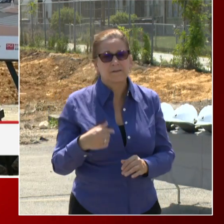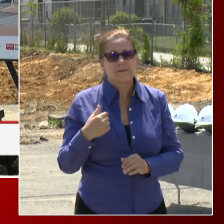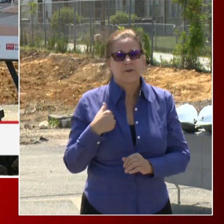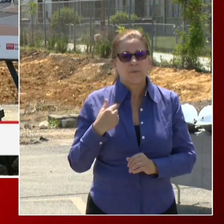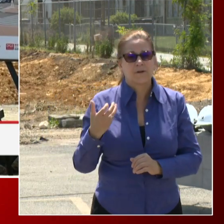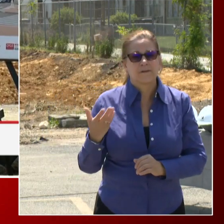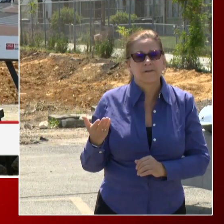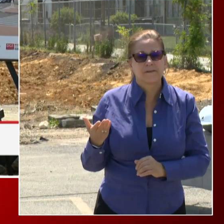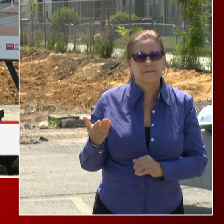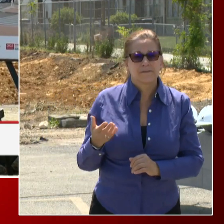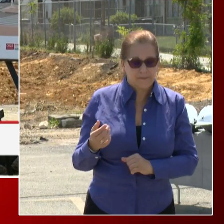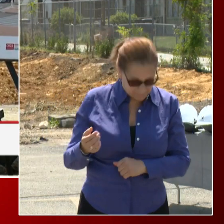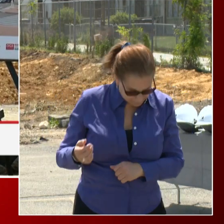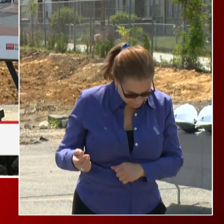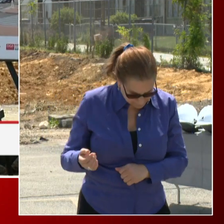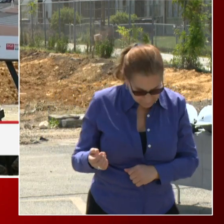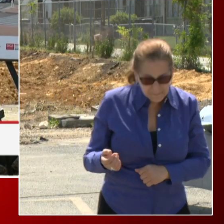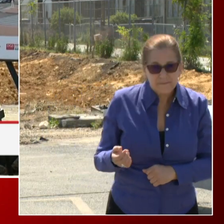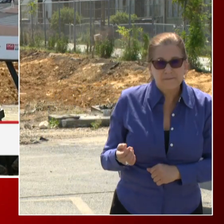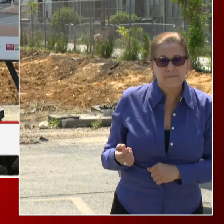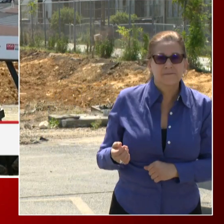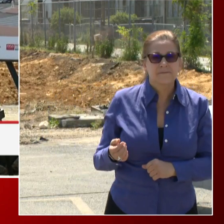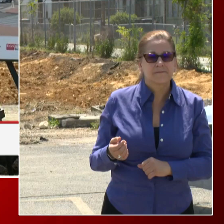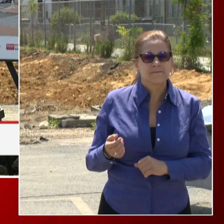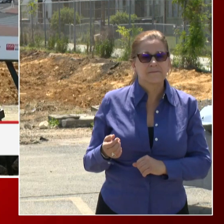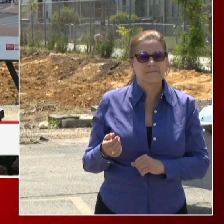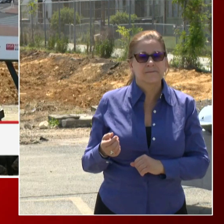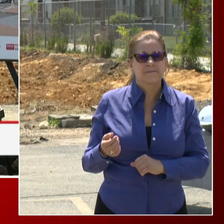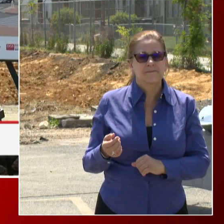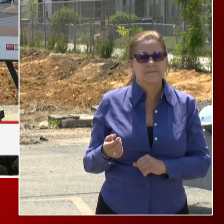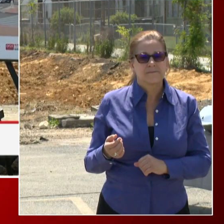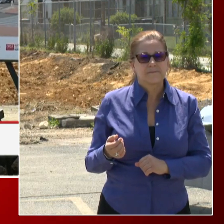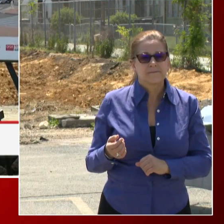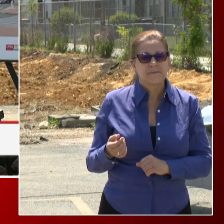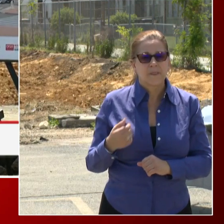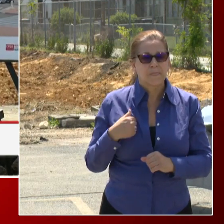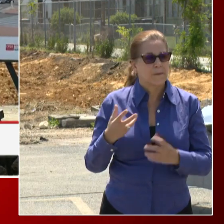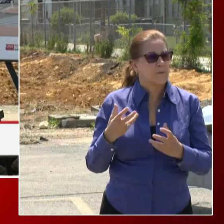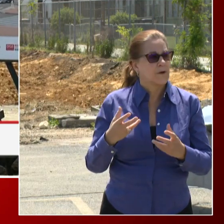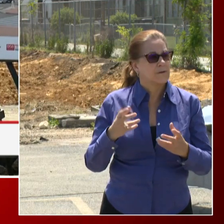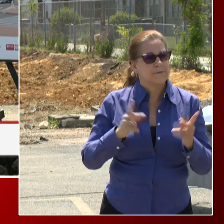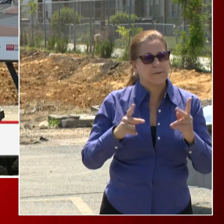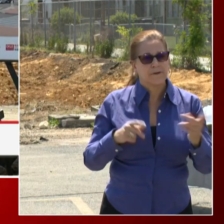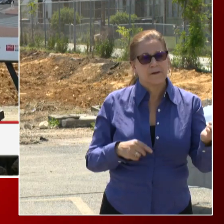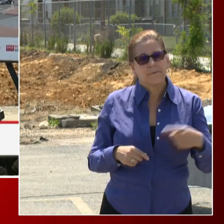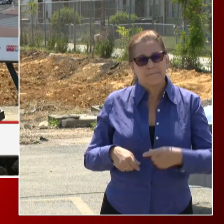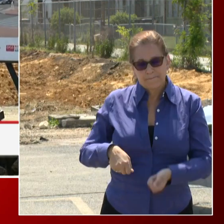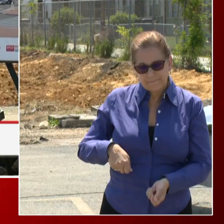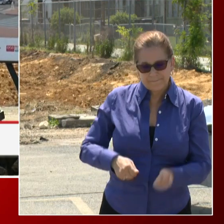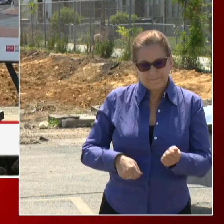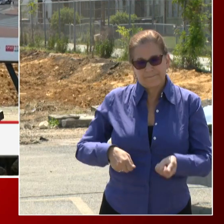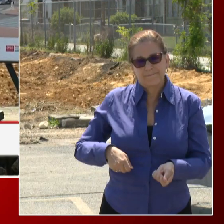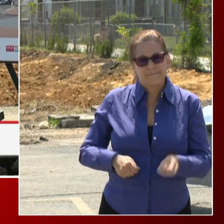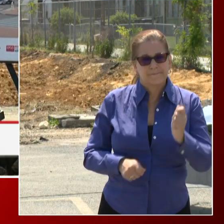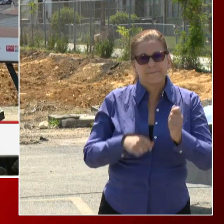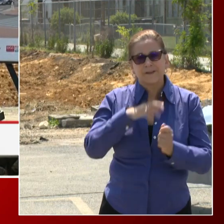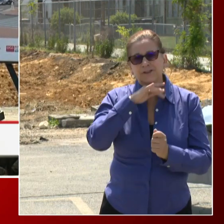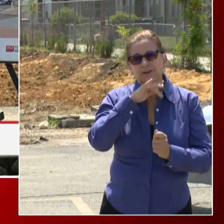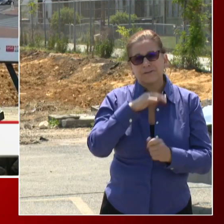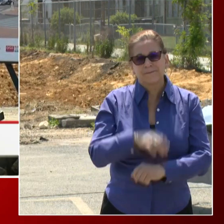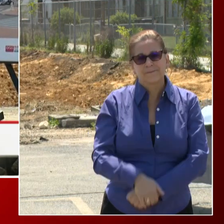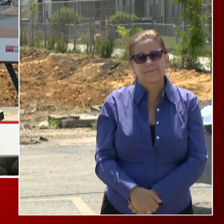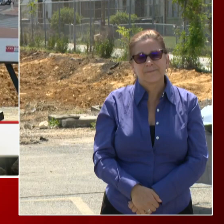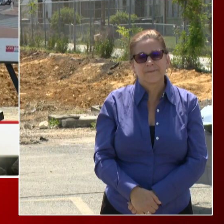moment to help me turn some dirt and get this this project underway. I